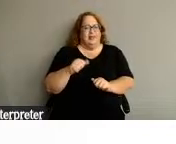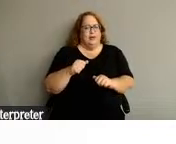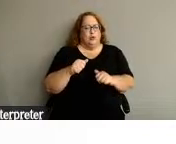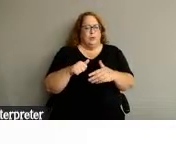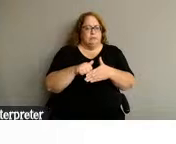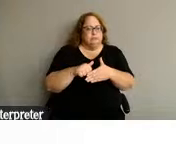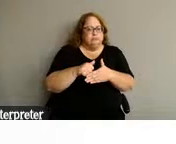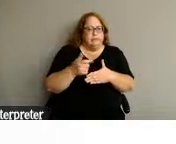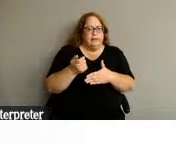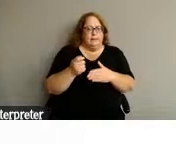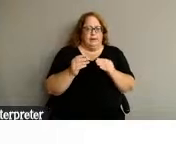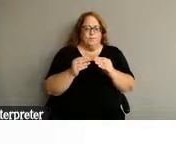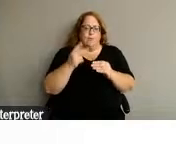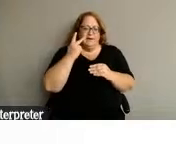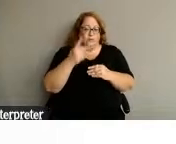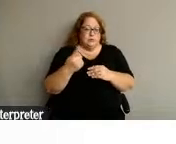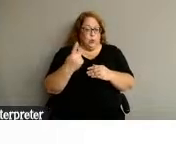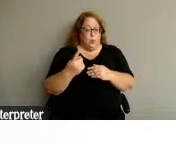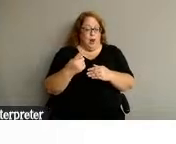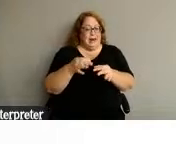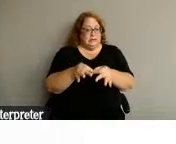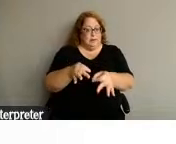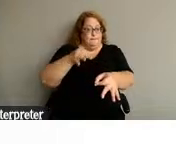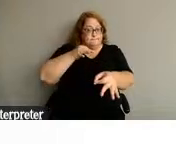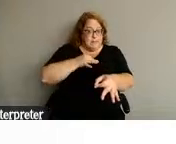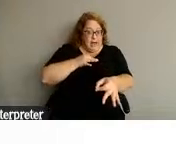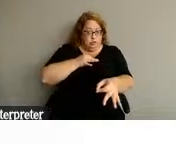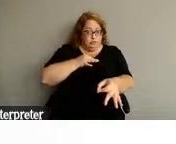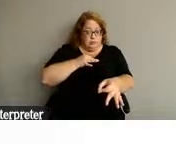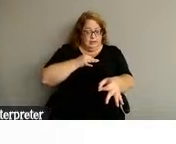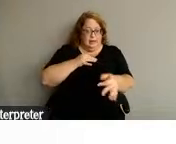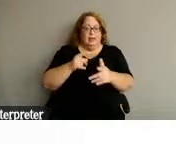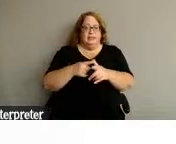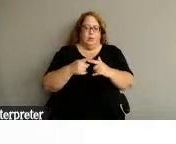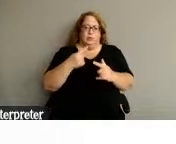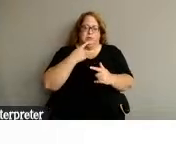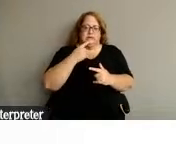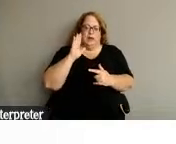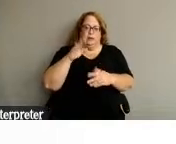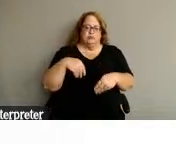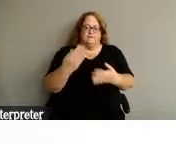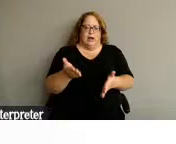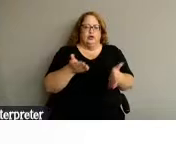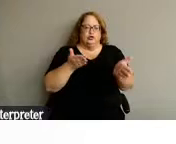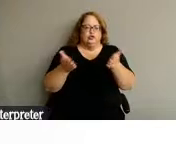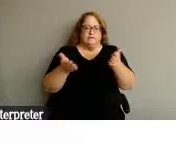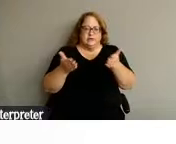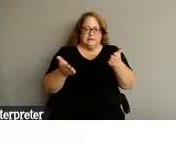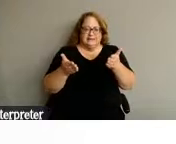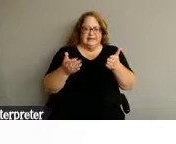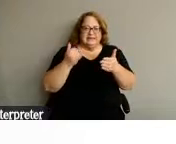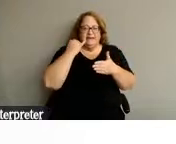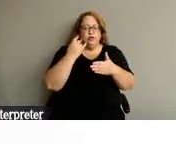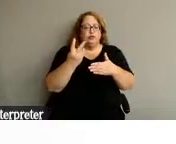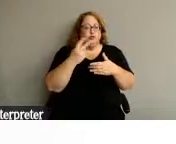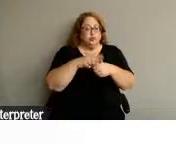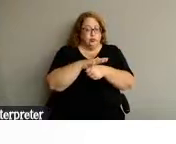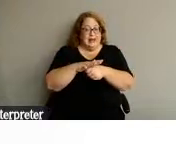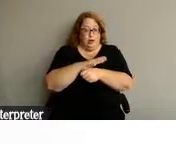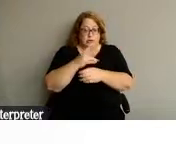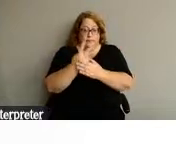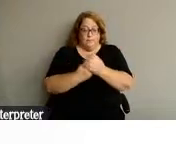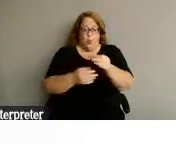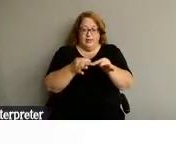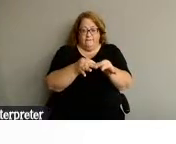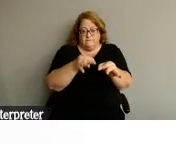bit more. But if we do see one area that has that moderate delay, then we say, let's go ahead and provide those services. If there are two areas that both